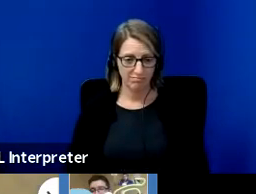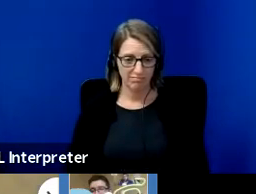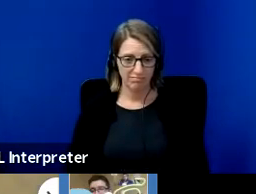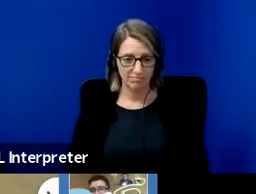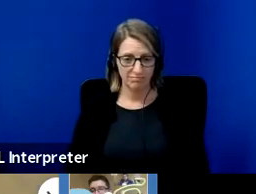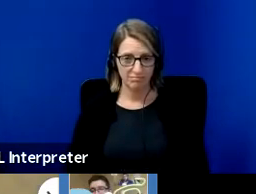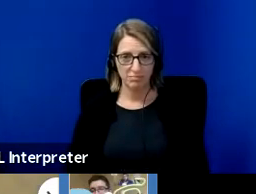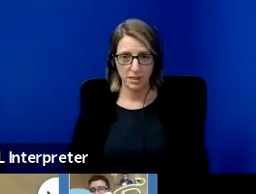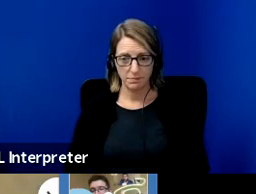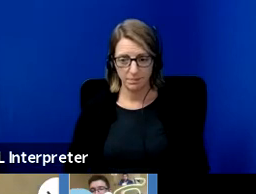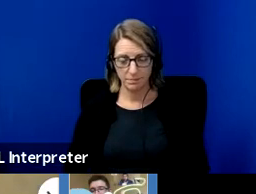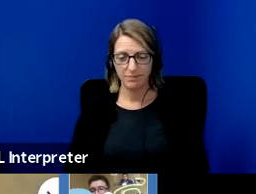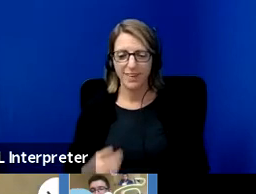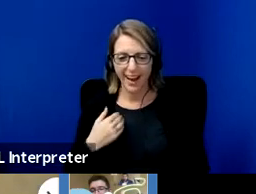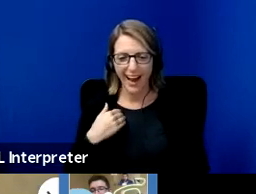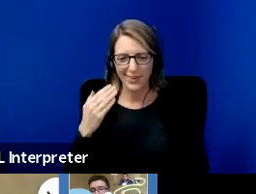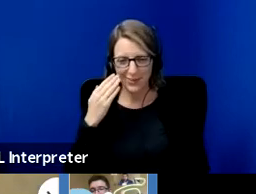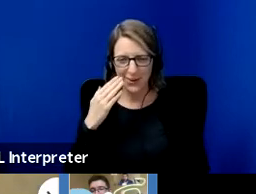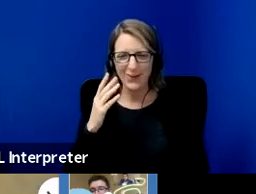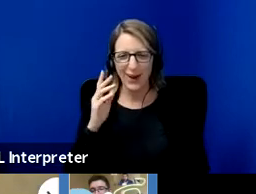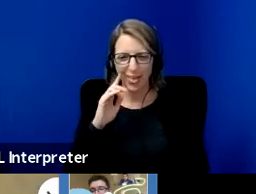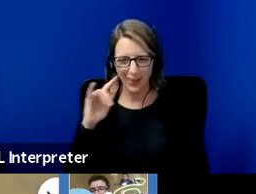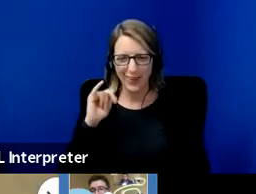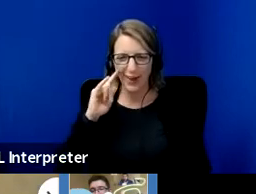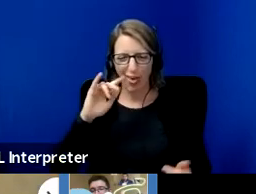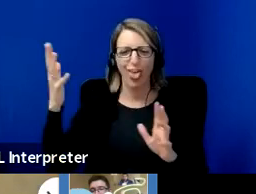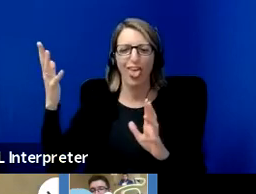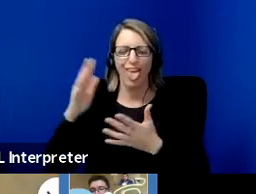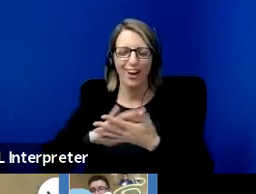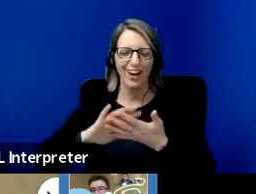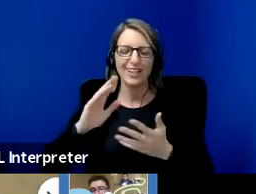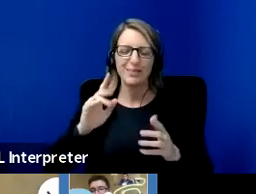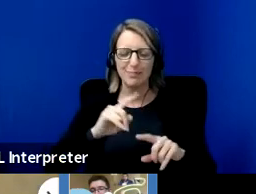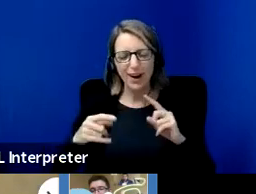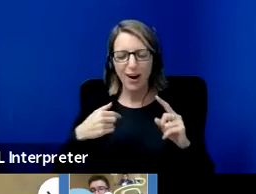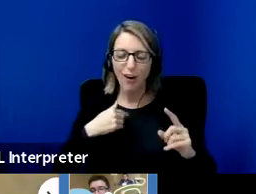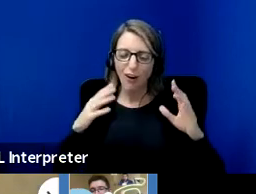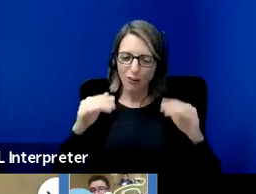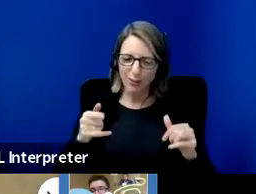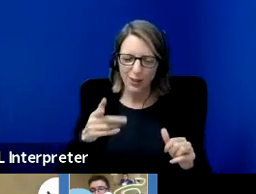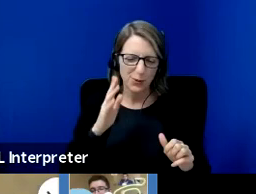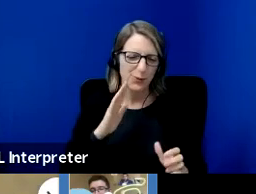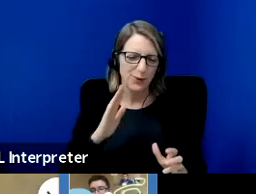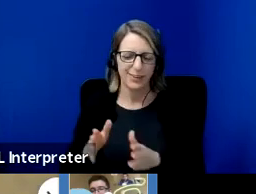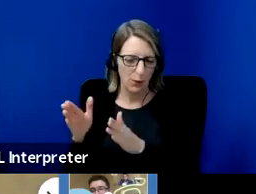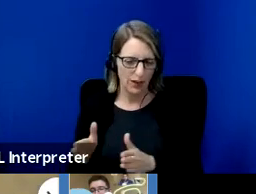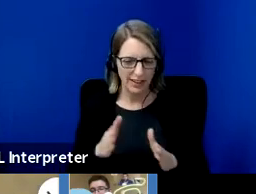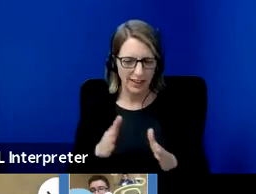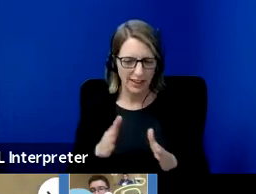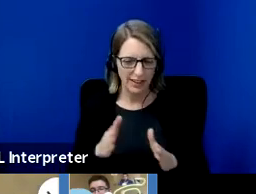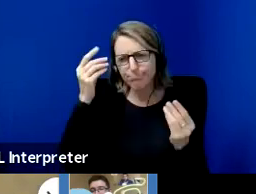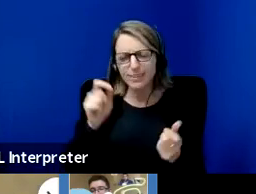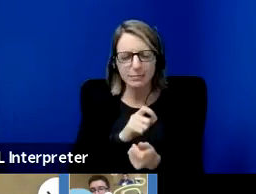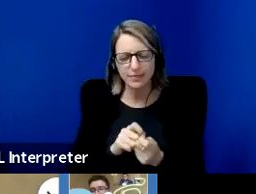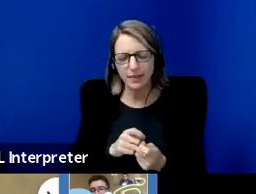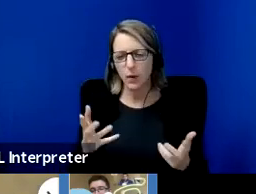Okay, I know this looks like a mess. My hope is that you would take time and organize and think specifically what your students